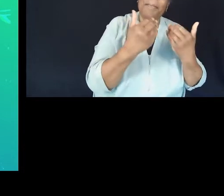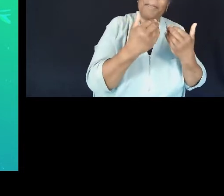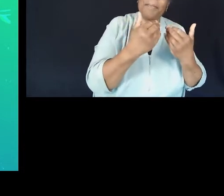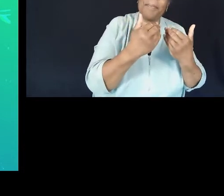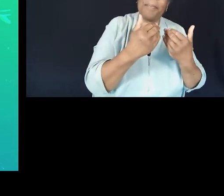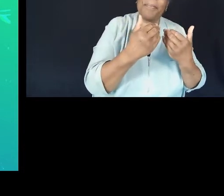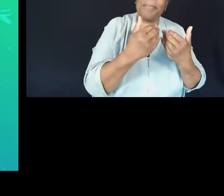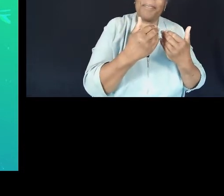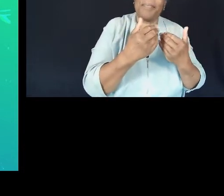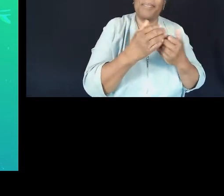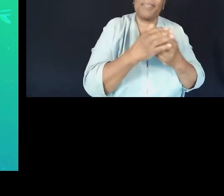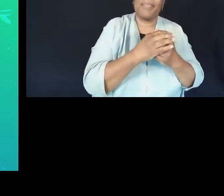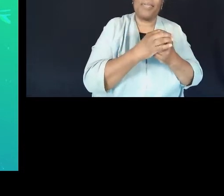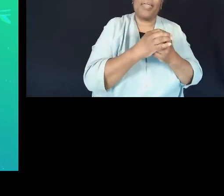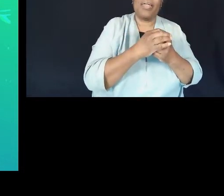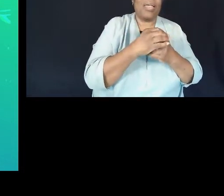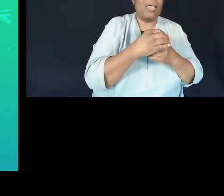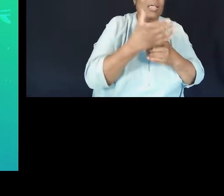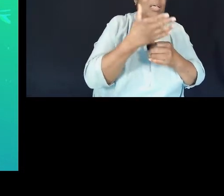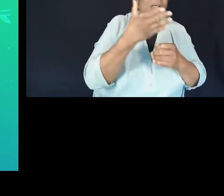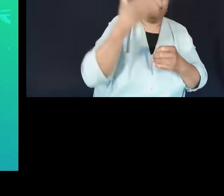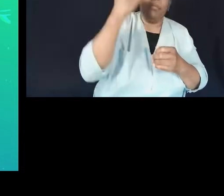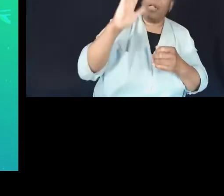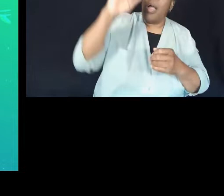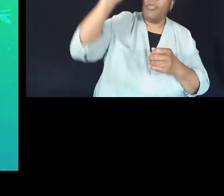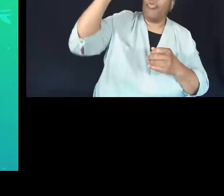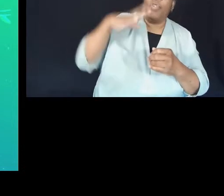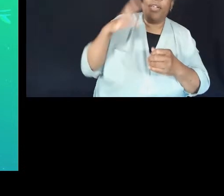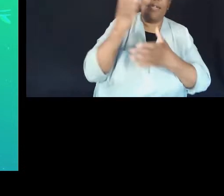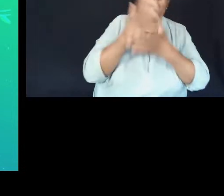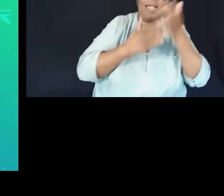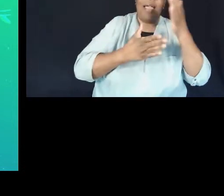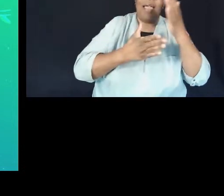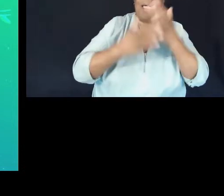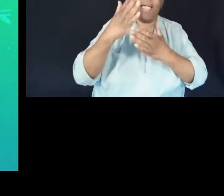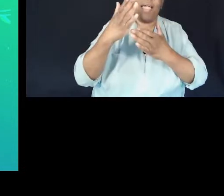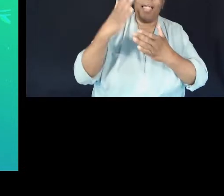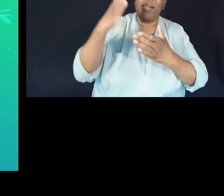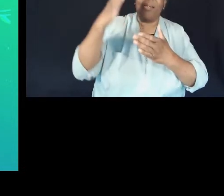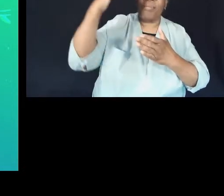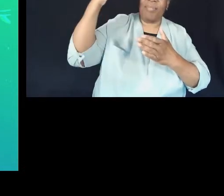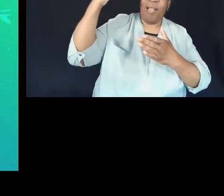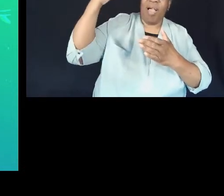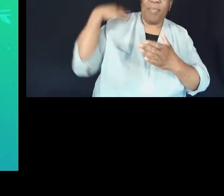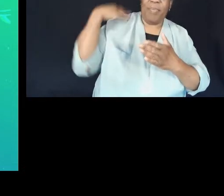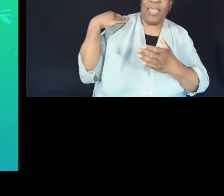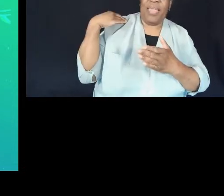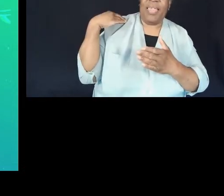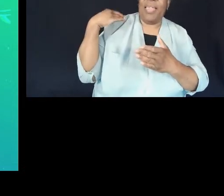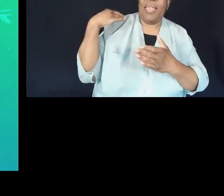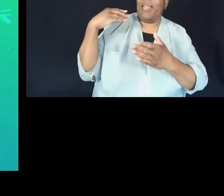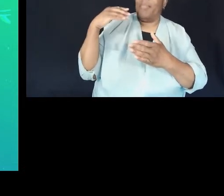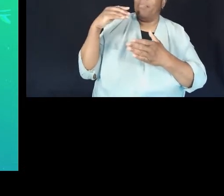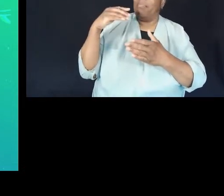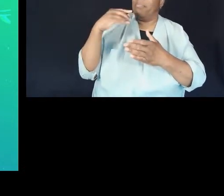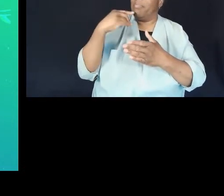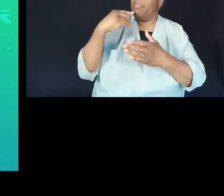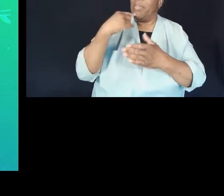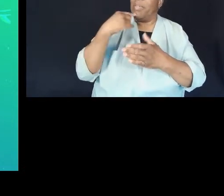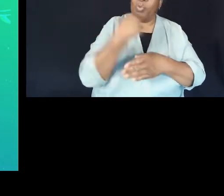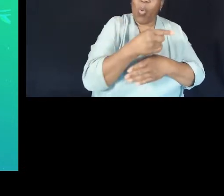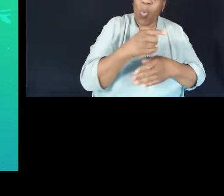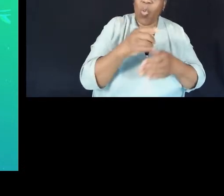told them about the gracious hand of my God that is on me and what the king had said to me. They replied, let's